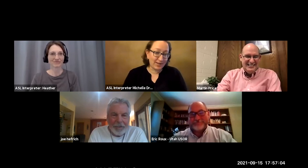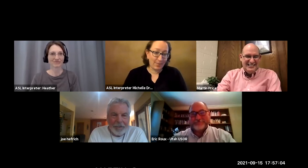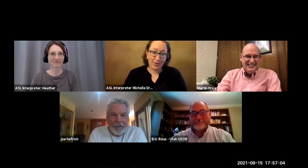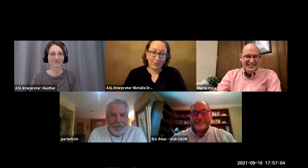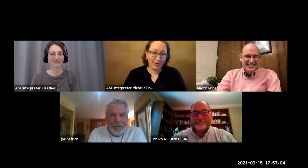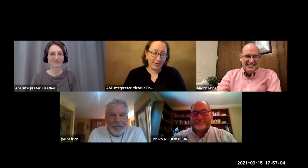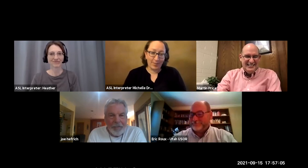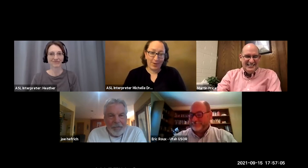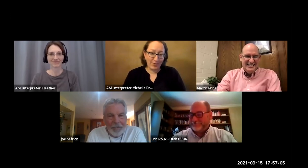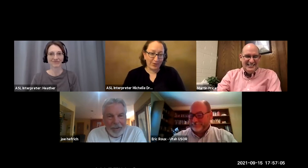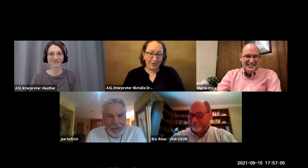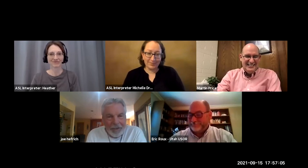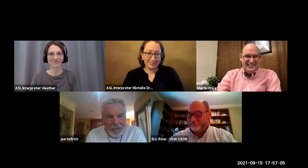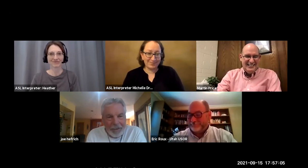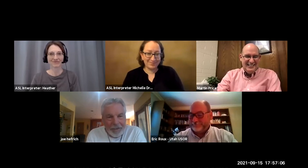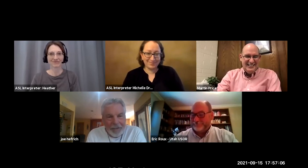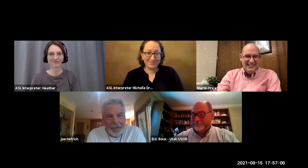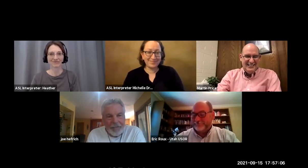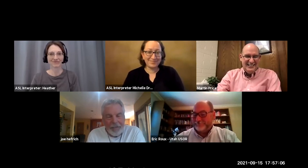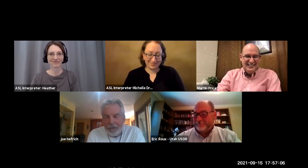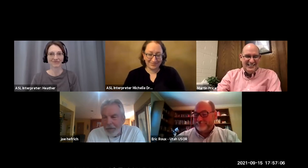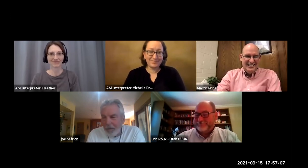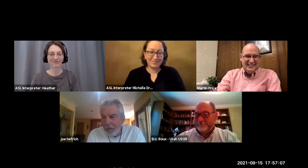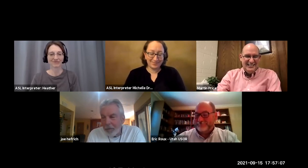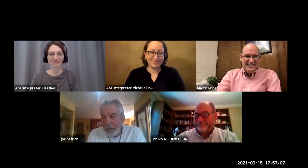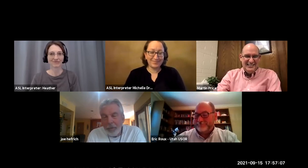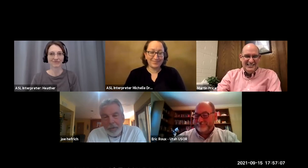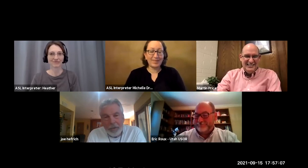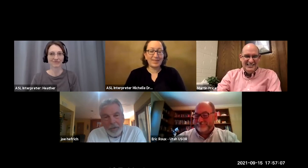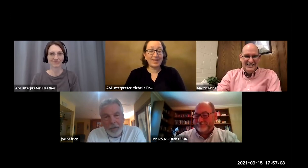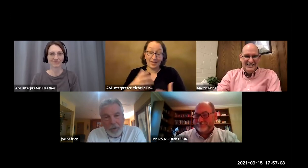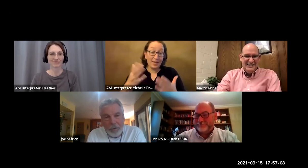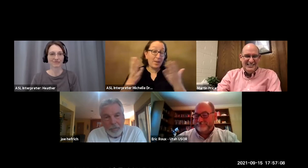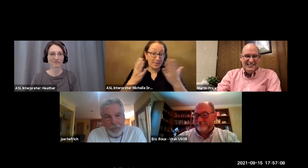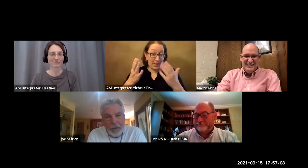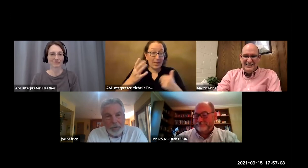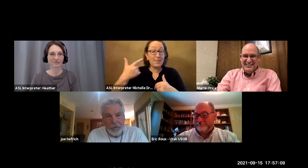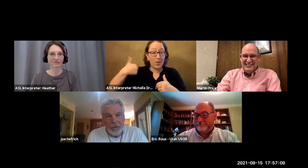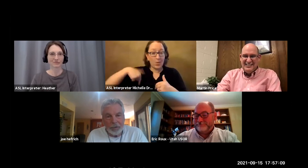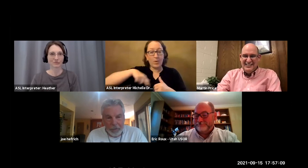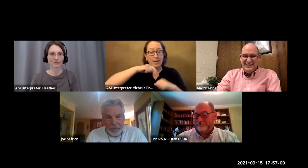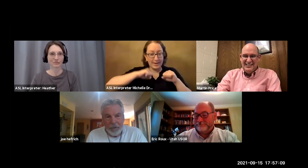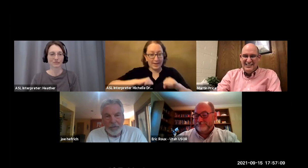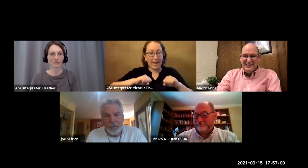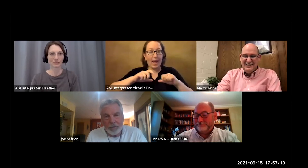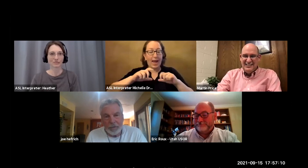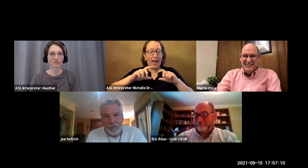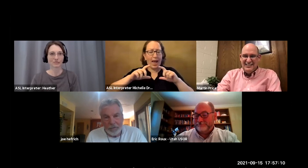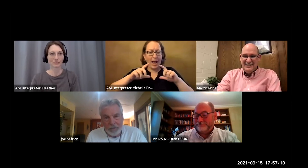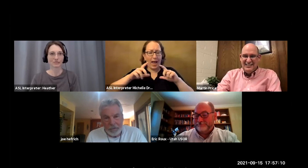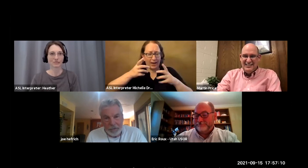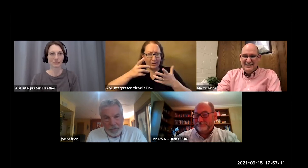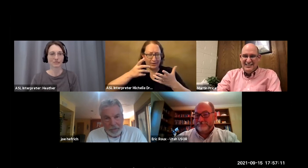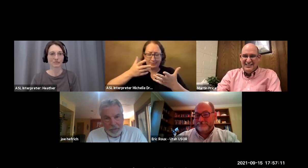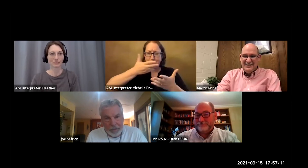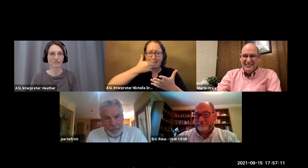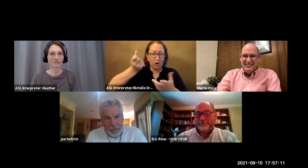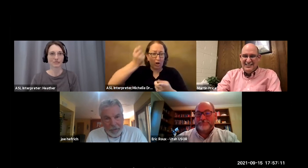And Eric says, come on over, come on over. And well, maybe we can get our arms around your expectations of